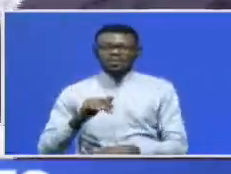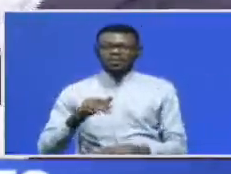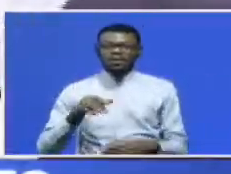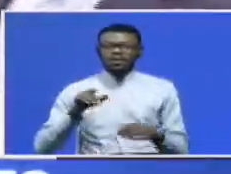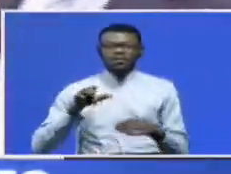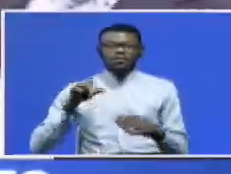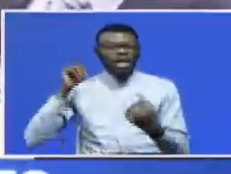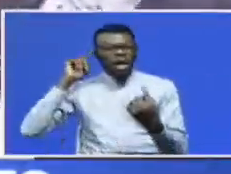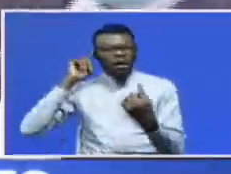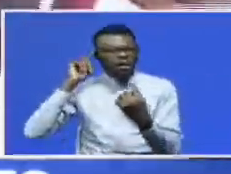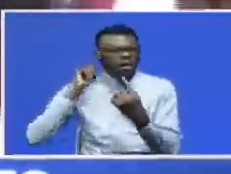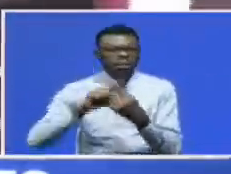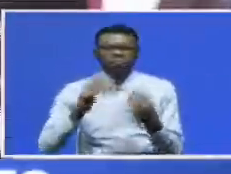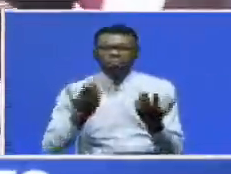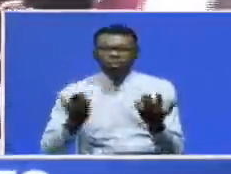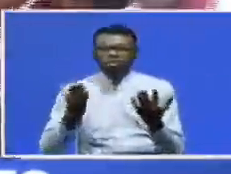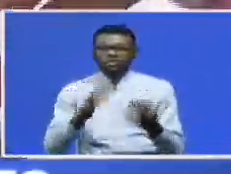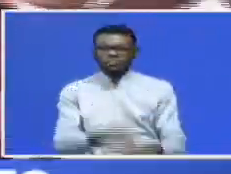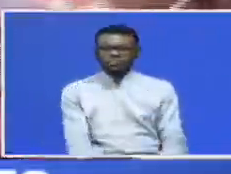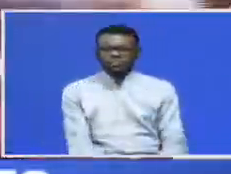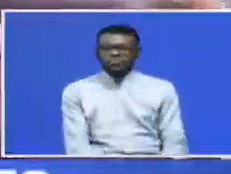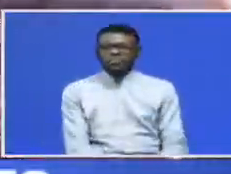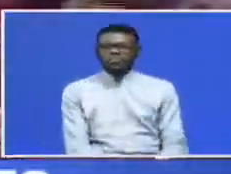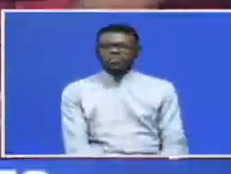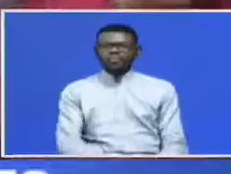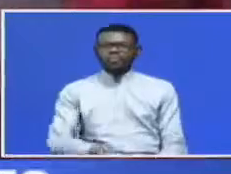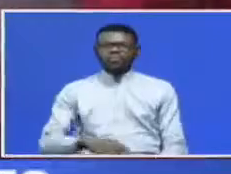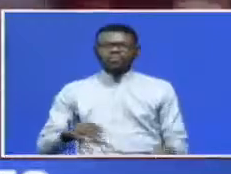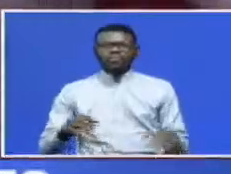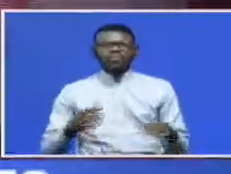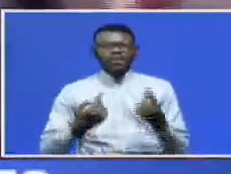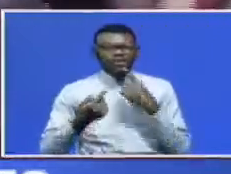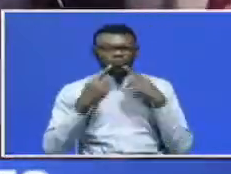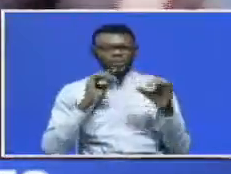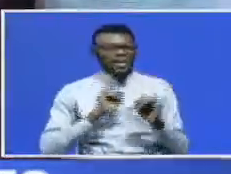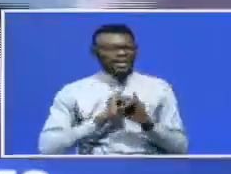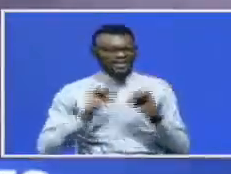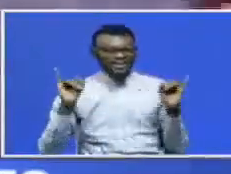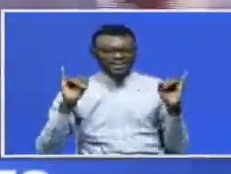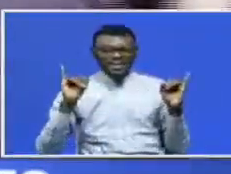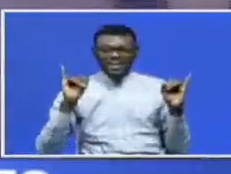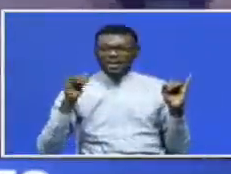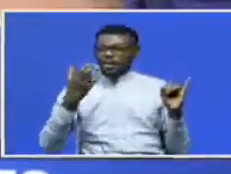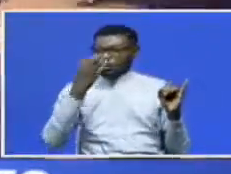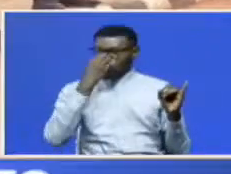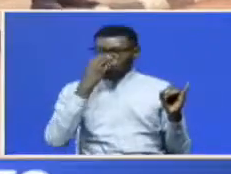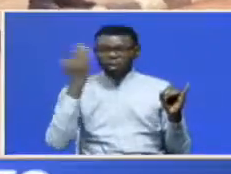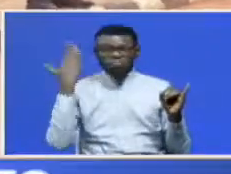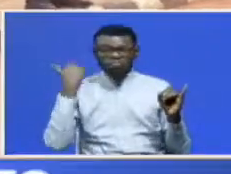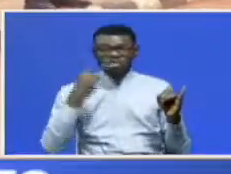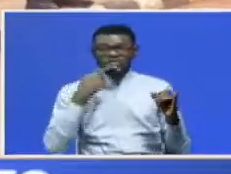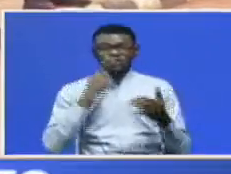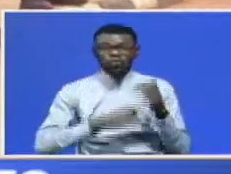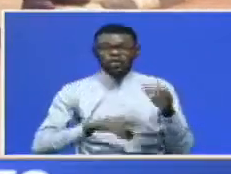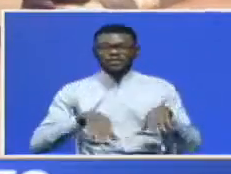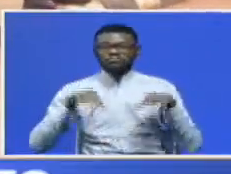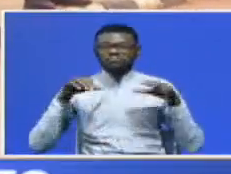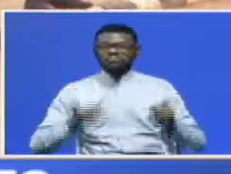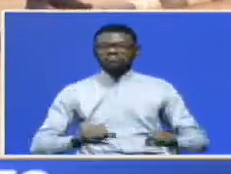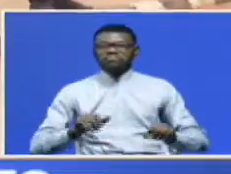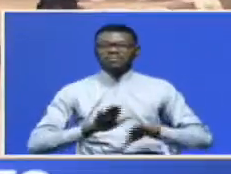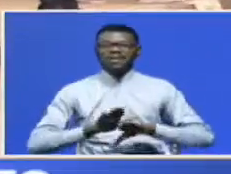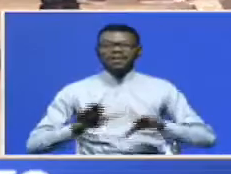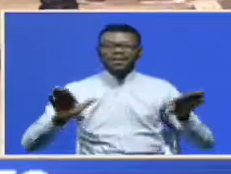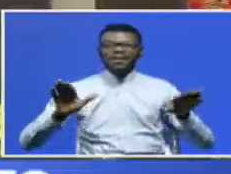His mission: to set the record straight over allegations by Deputy President William Ruto that he grabbed the land that his